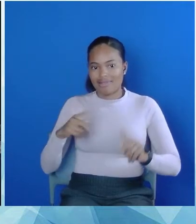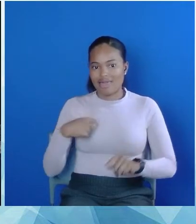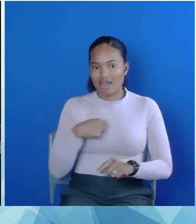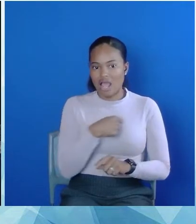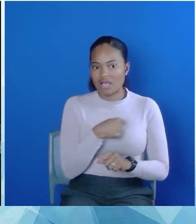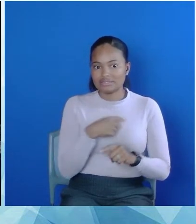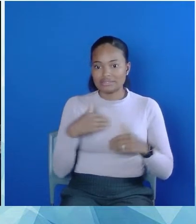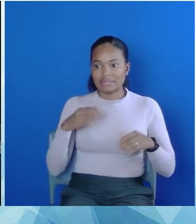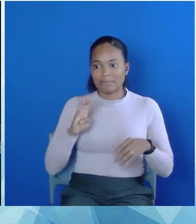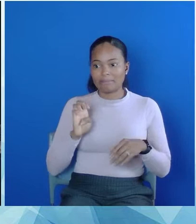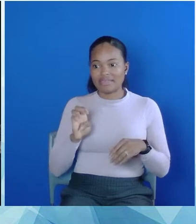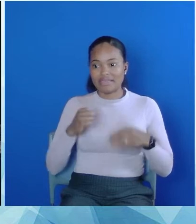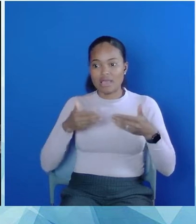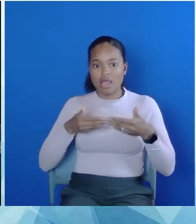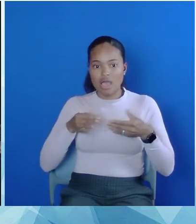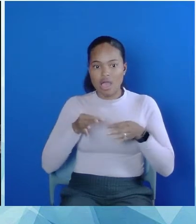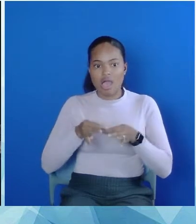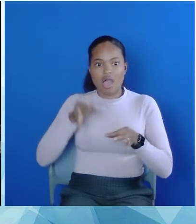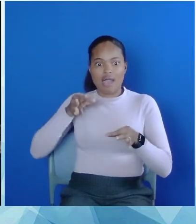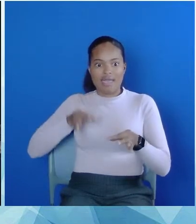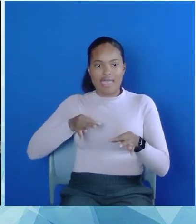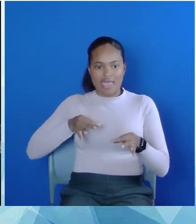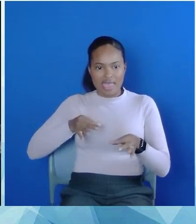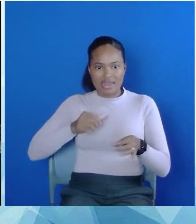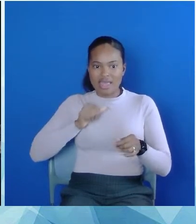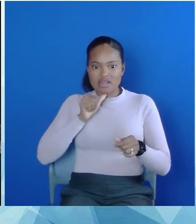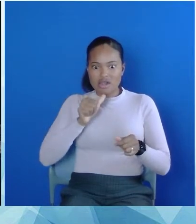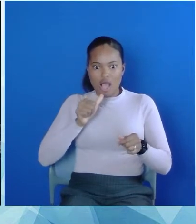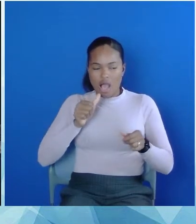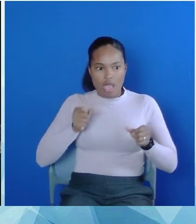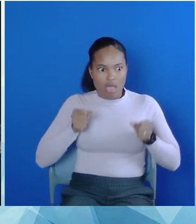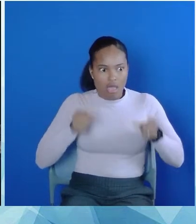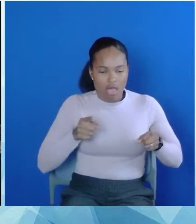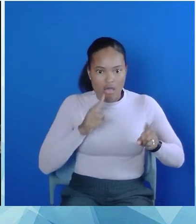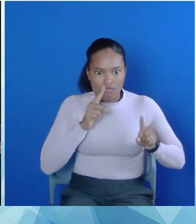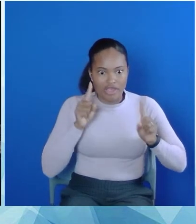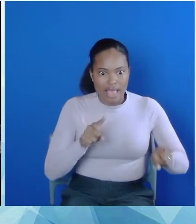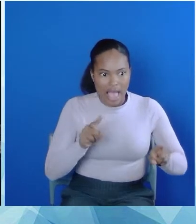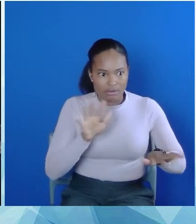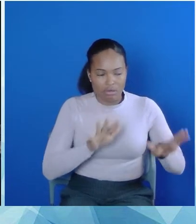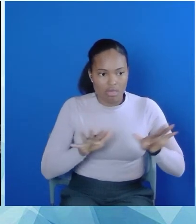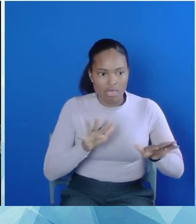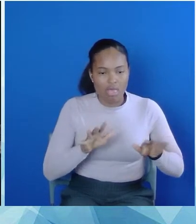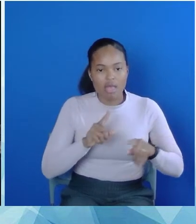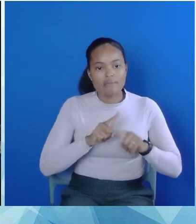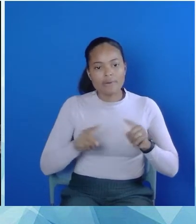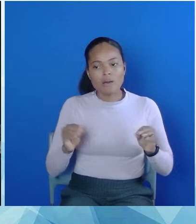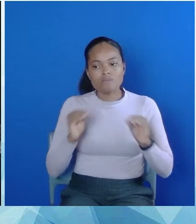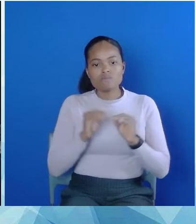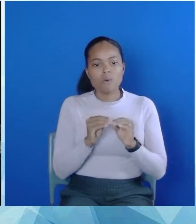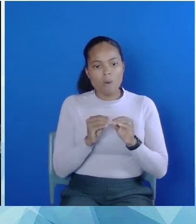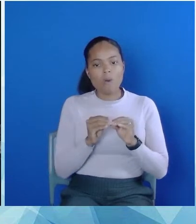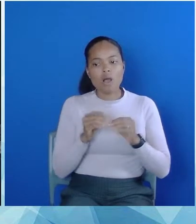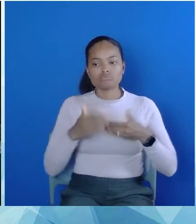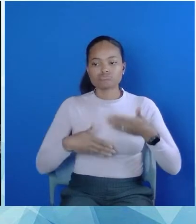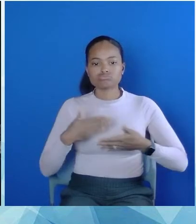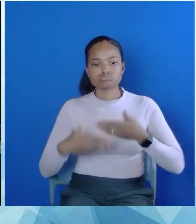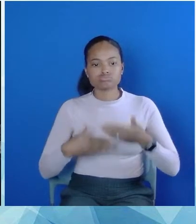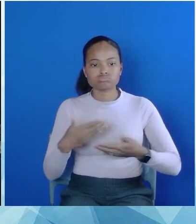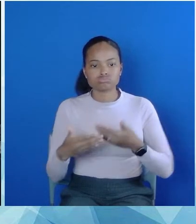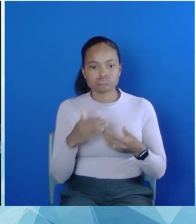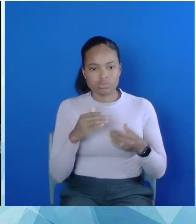so reactive, but operate a little bit more proactively. A lot of these issues that are coming up, we're